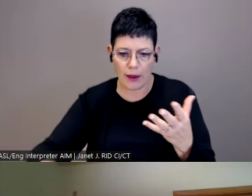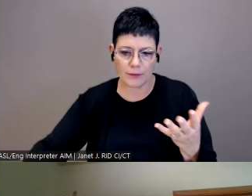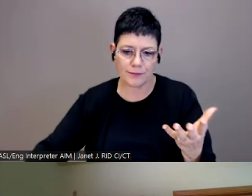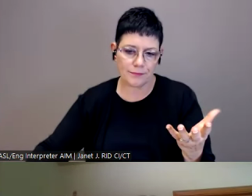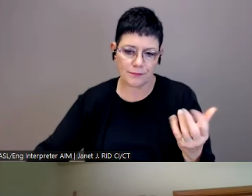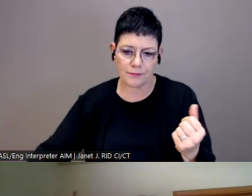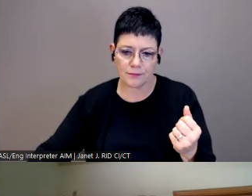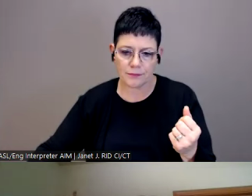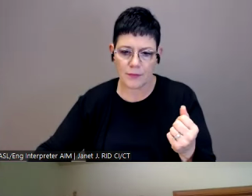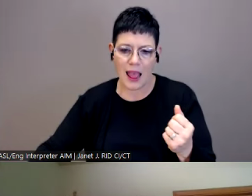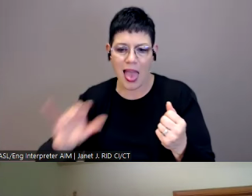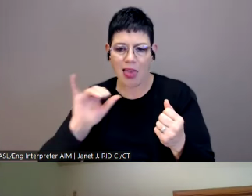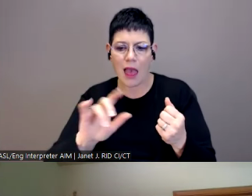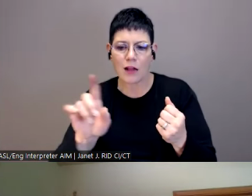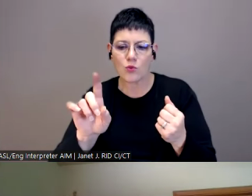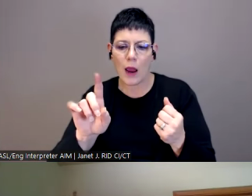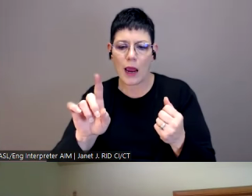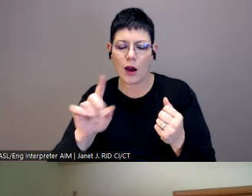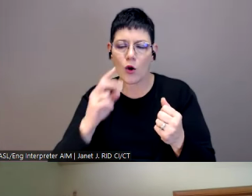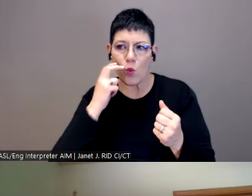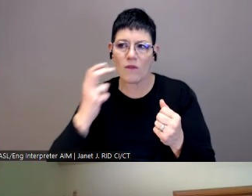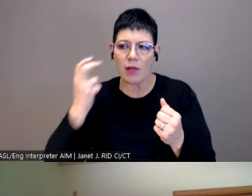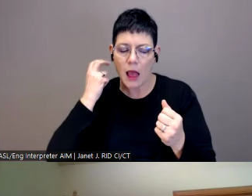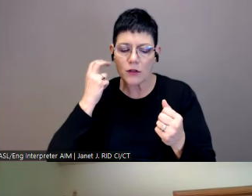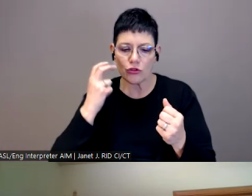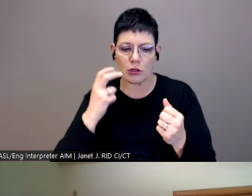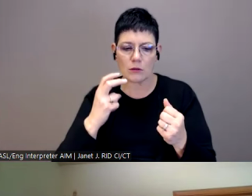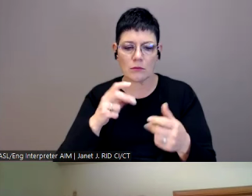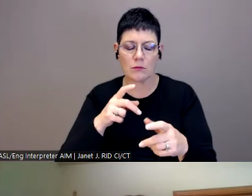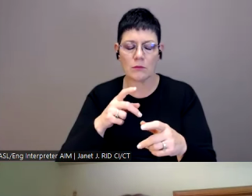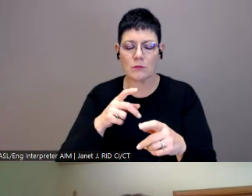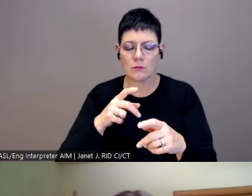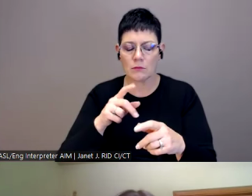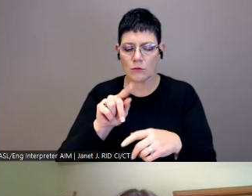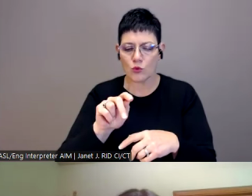to the reflection checkpoints in the toolkit.